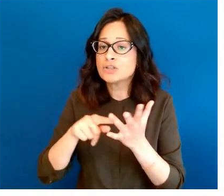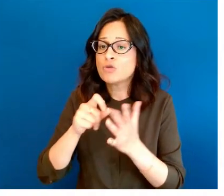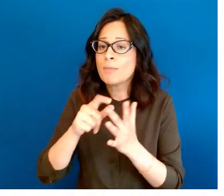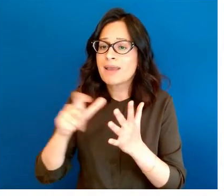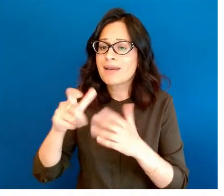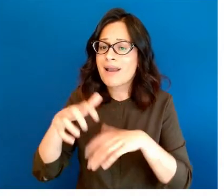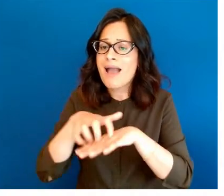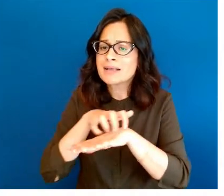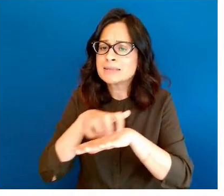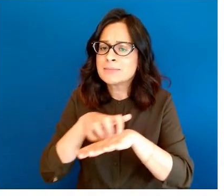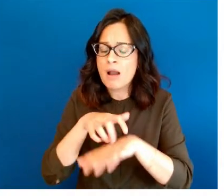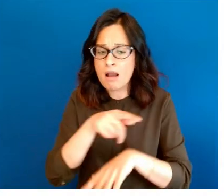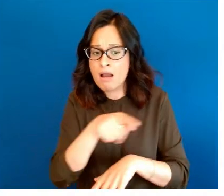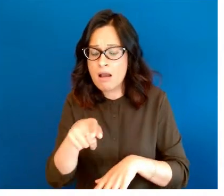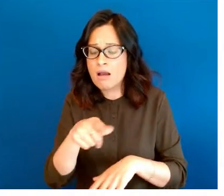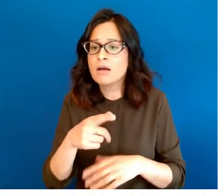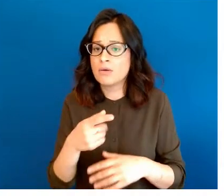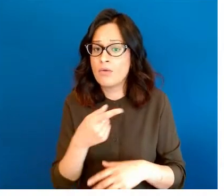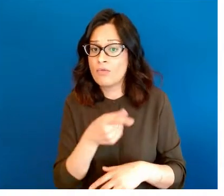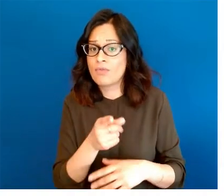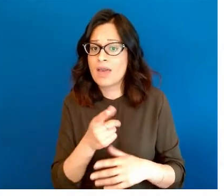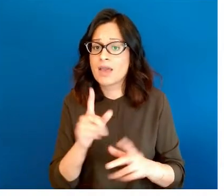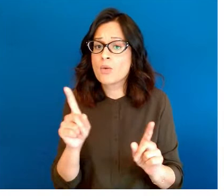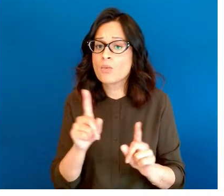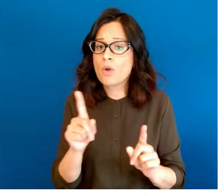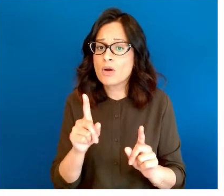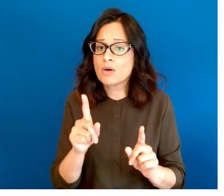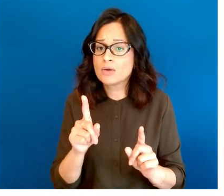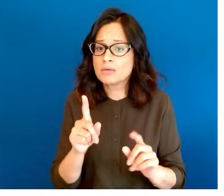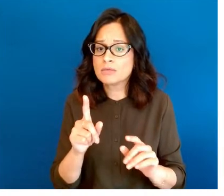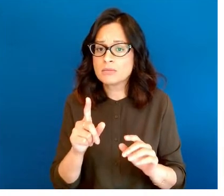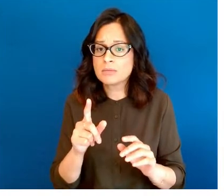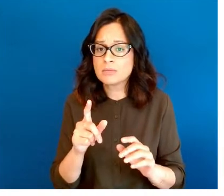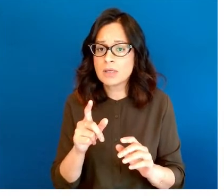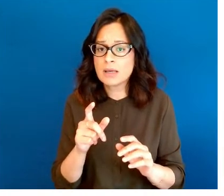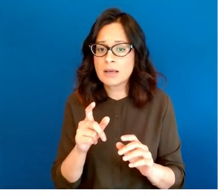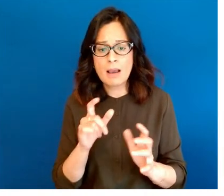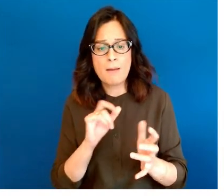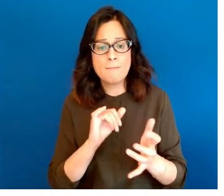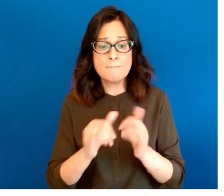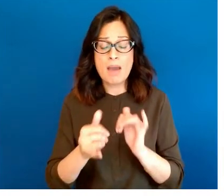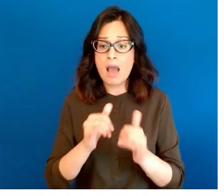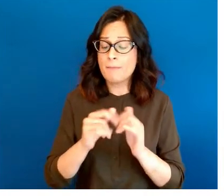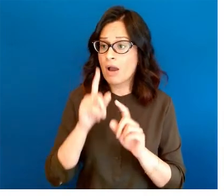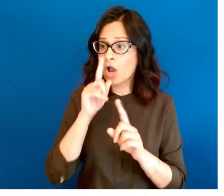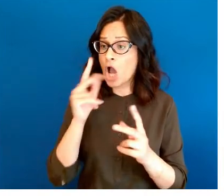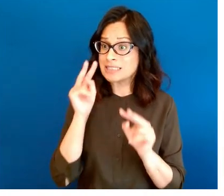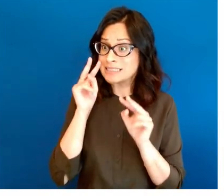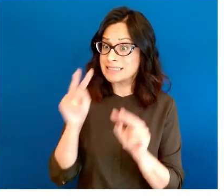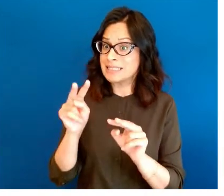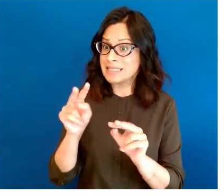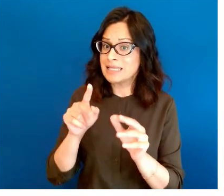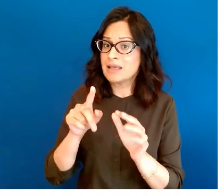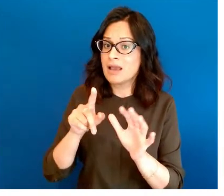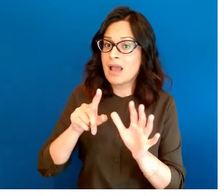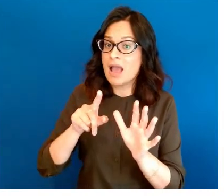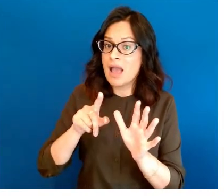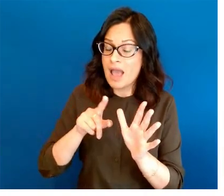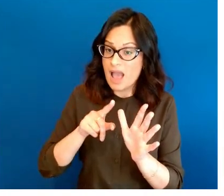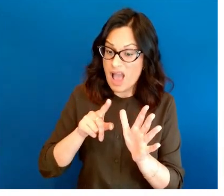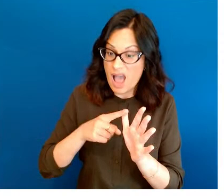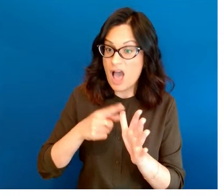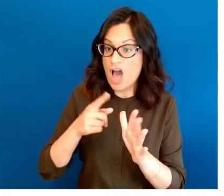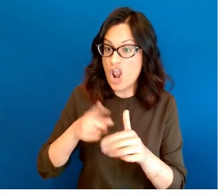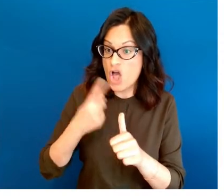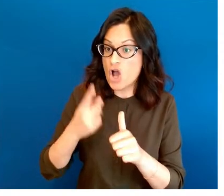have reduced, even if you can't actually see allergic conjunctivitis, they also tend